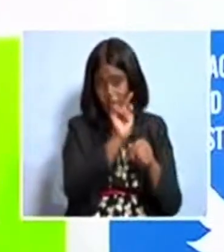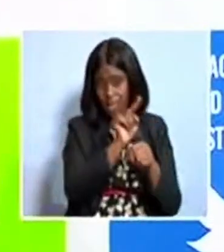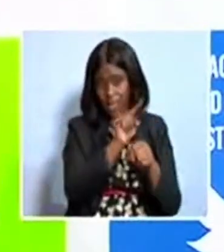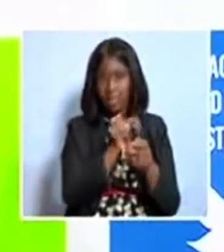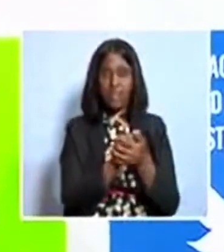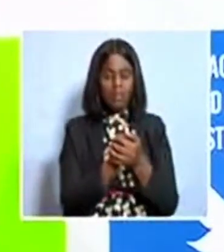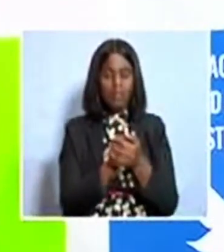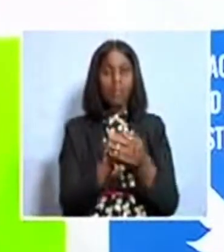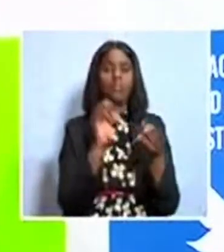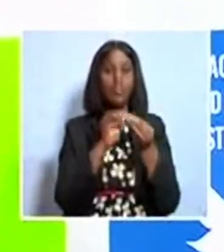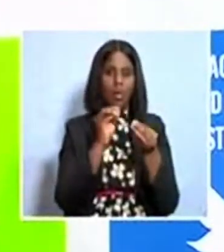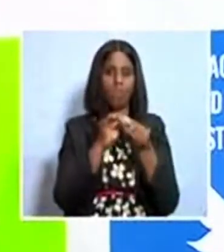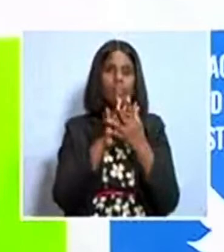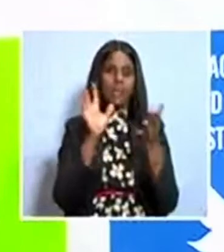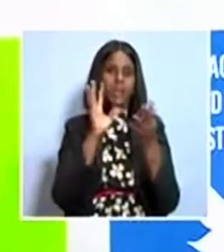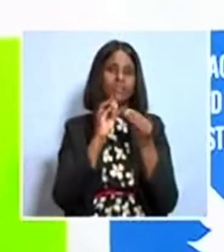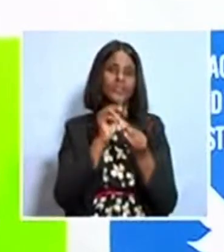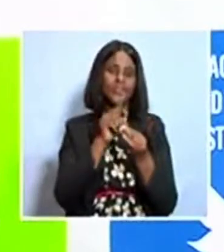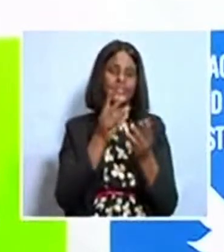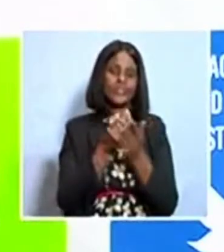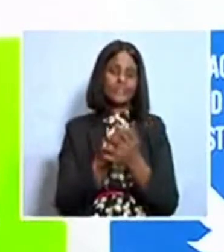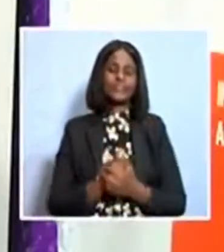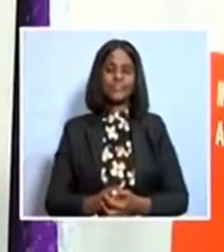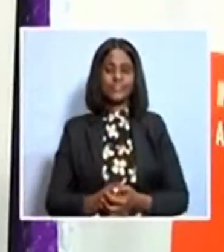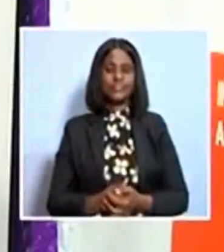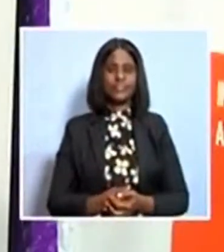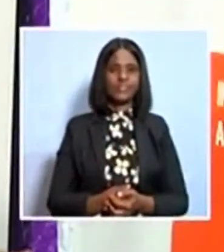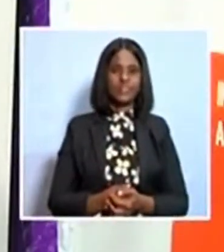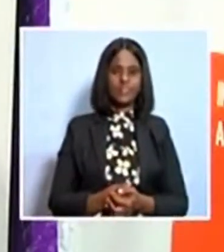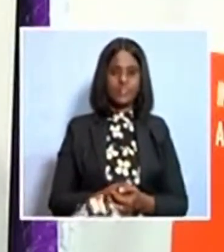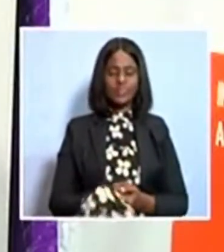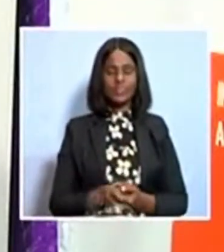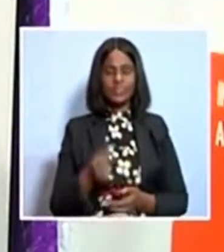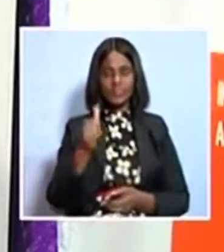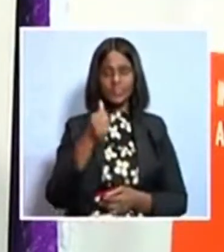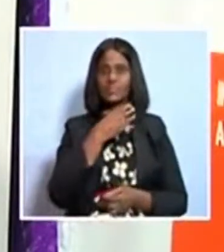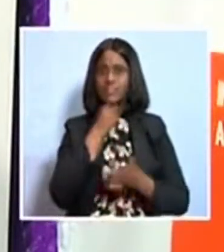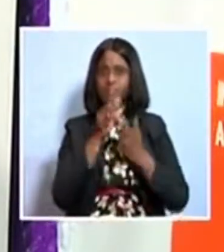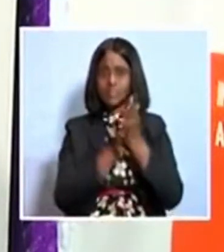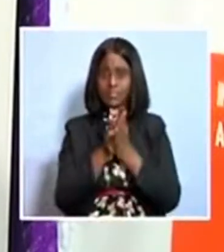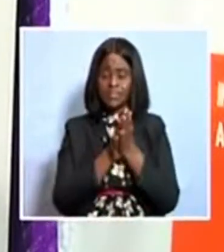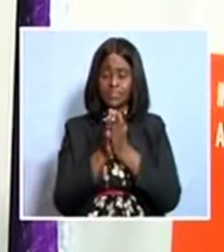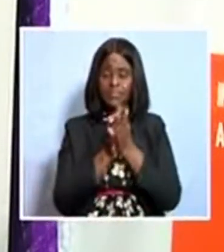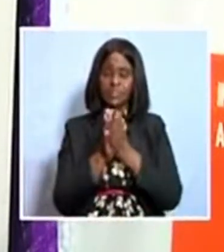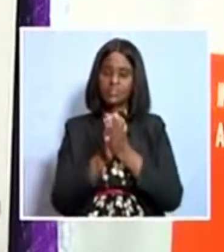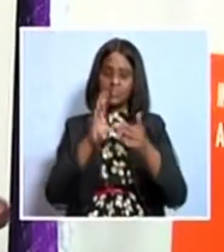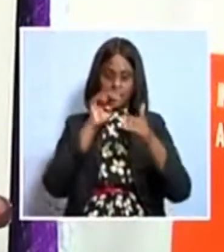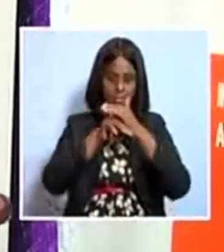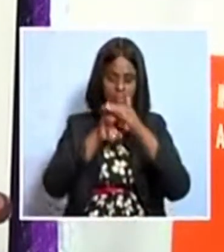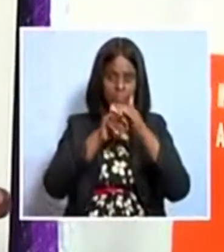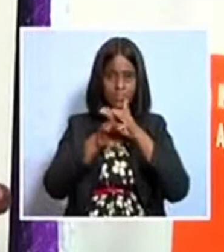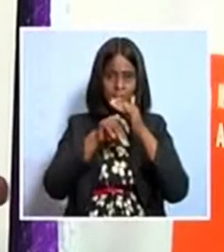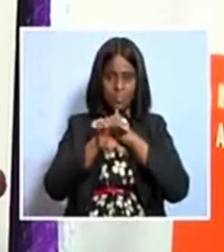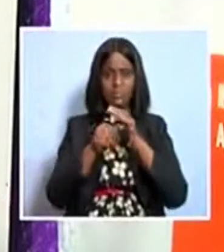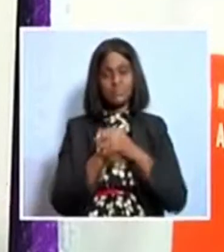can go much further. You've brought quite an interesting aspect.